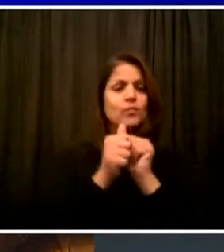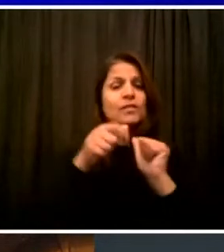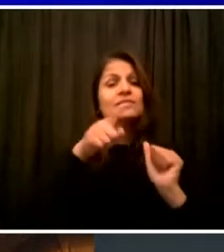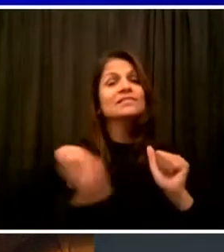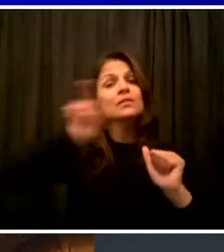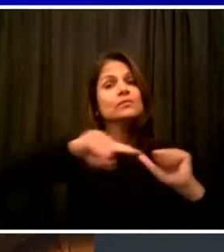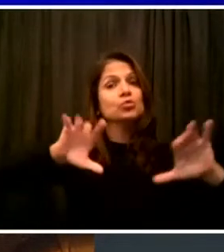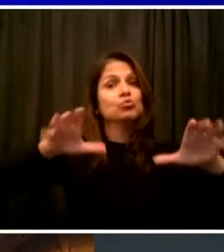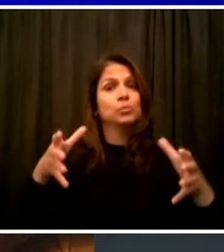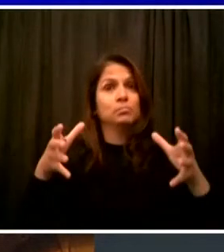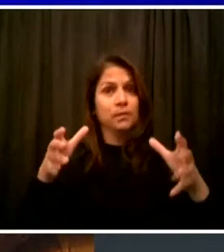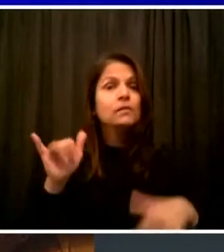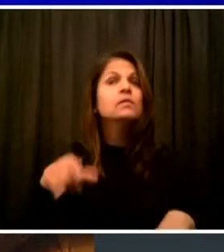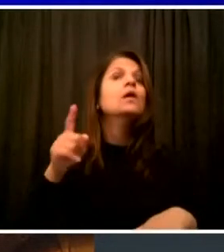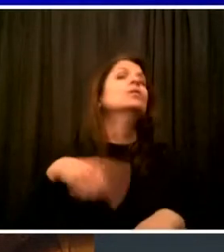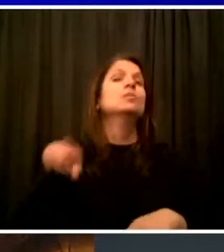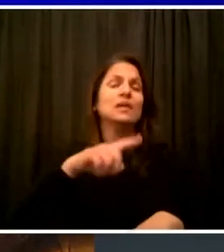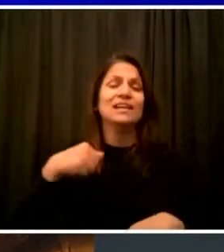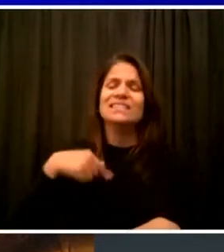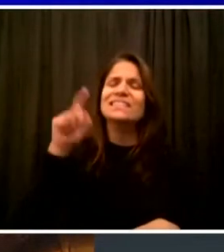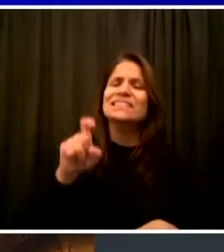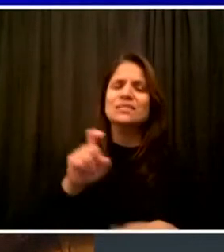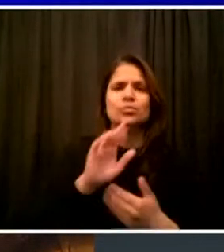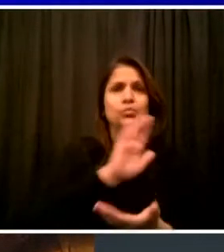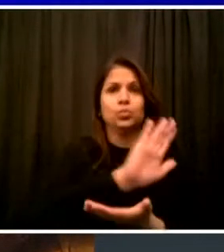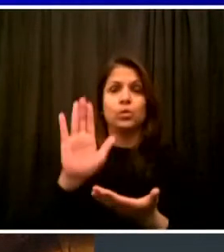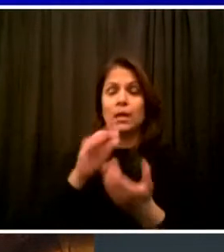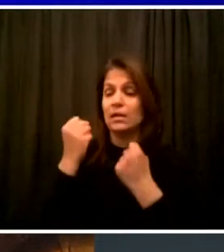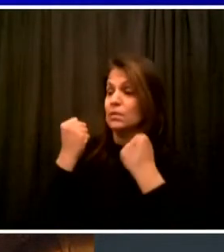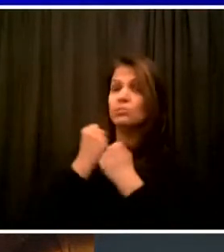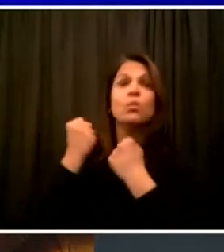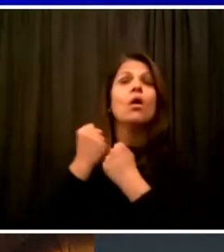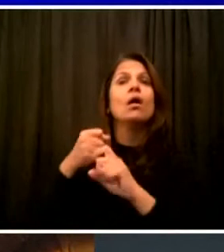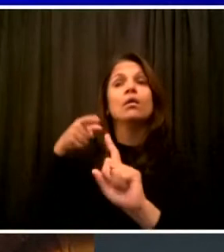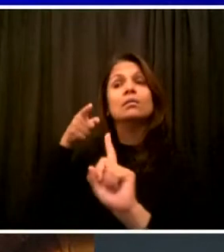And we talked about all of that, but there was one particularly poignant moment